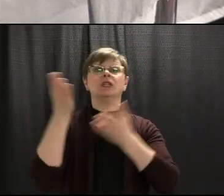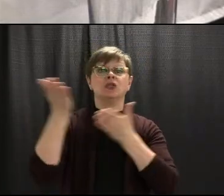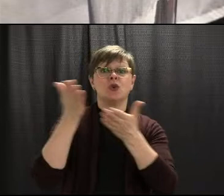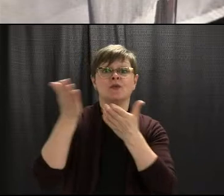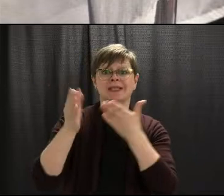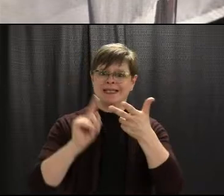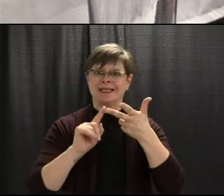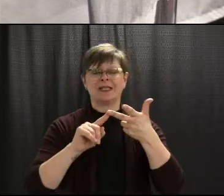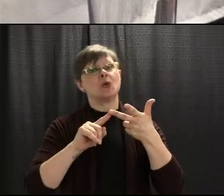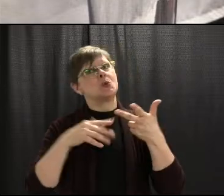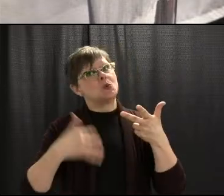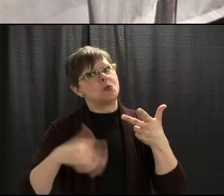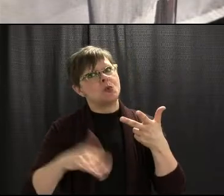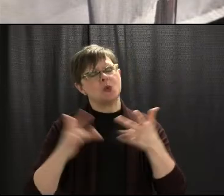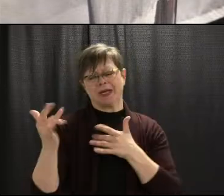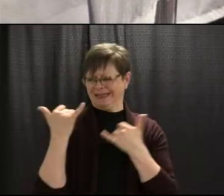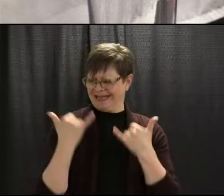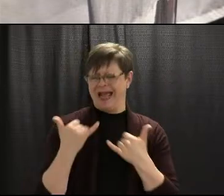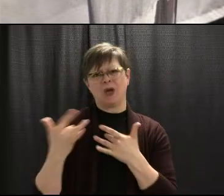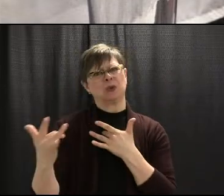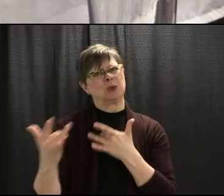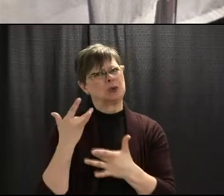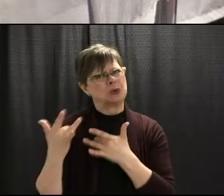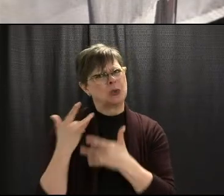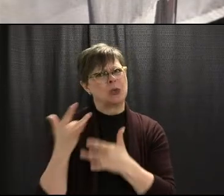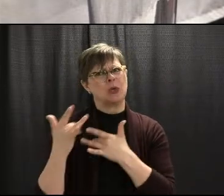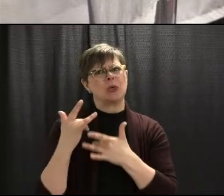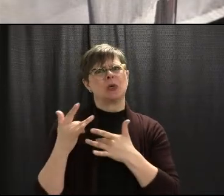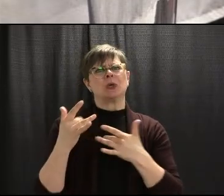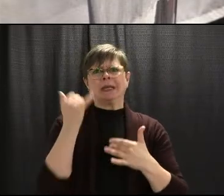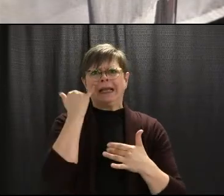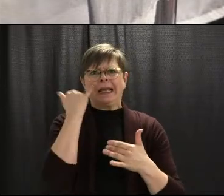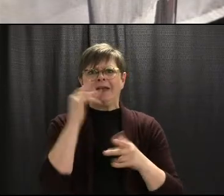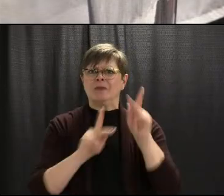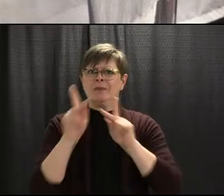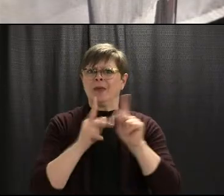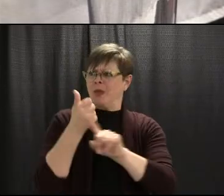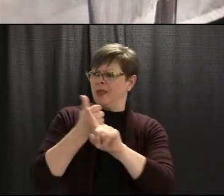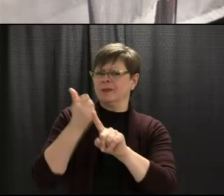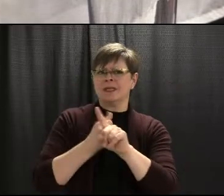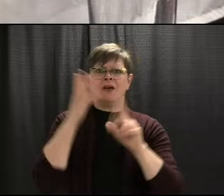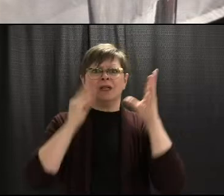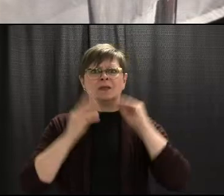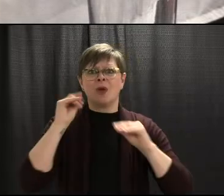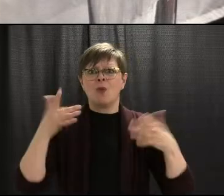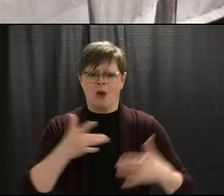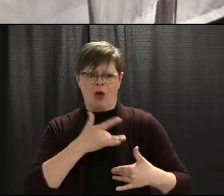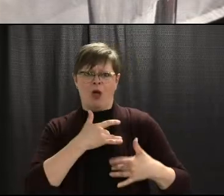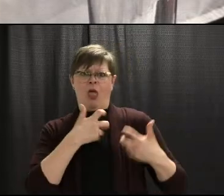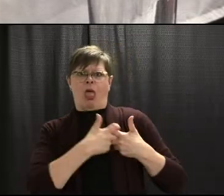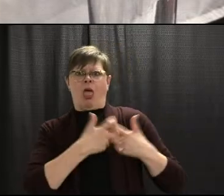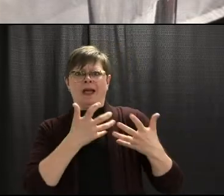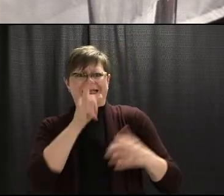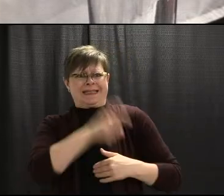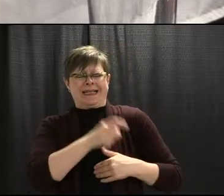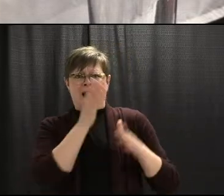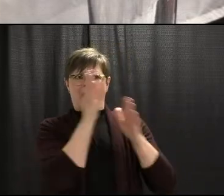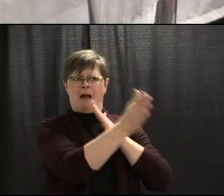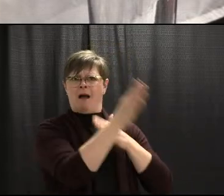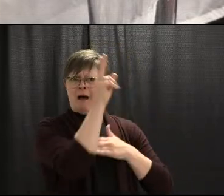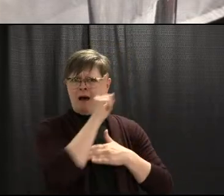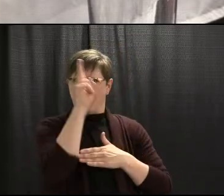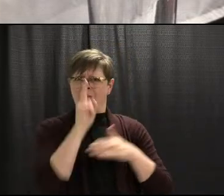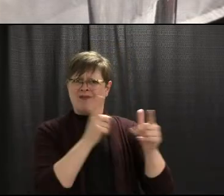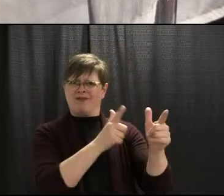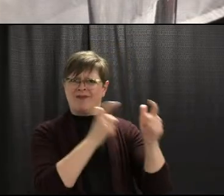are a big concern to people, that if they get a stroke or a heart attack, they want to get to a hospital fast. And our